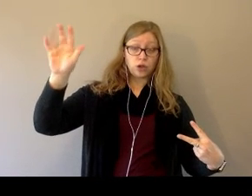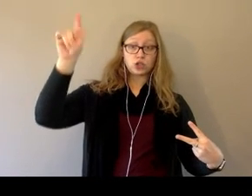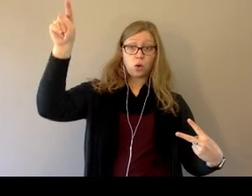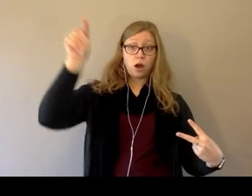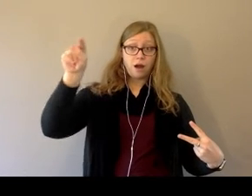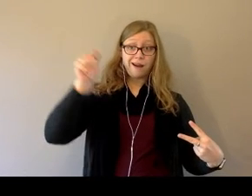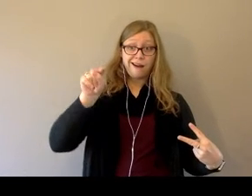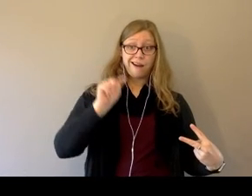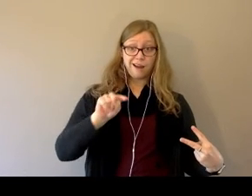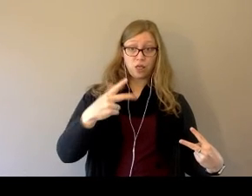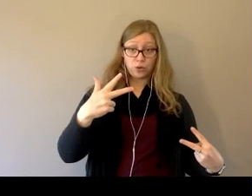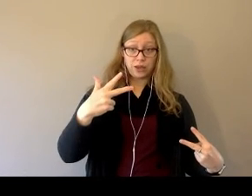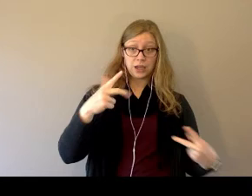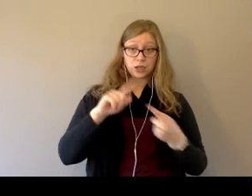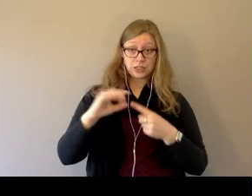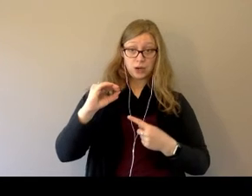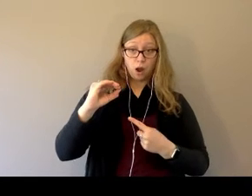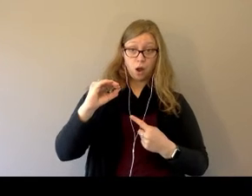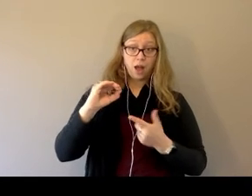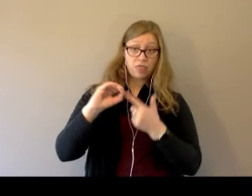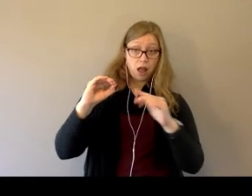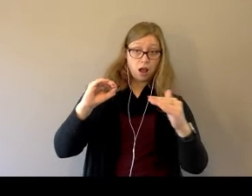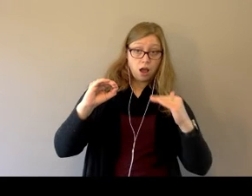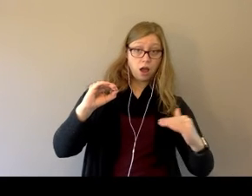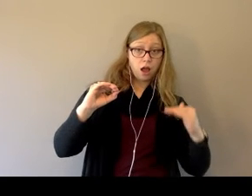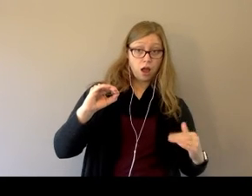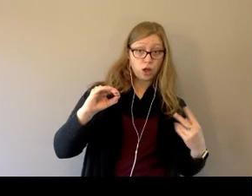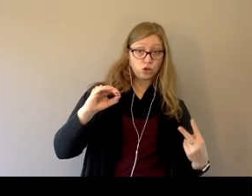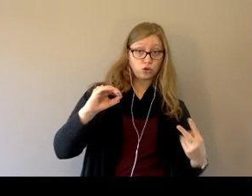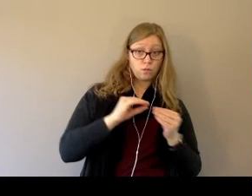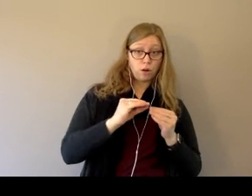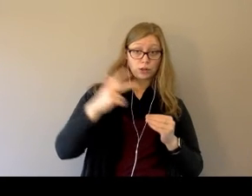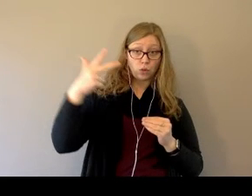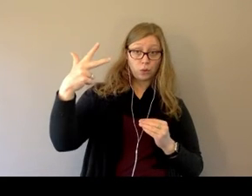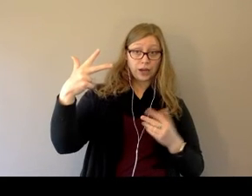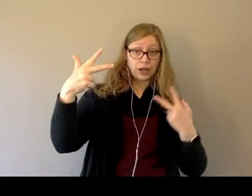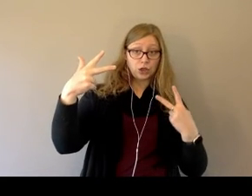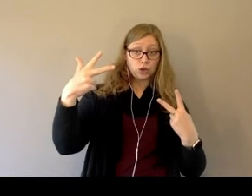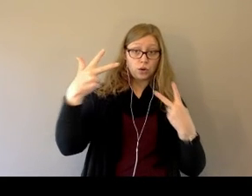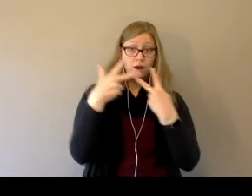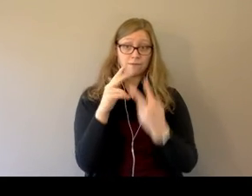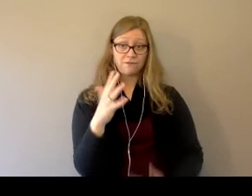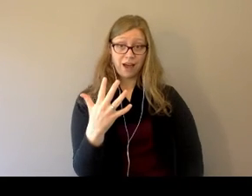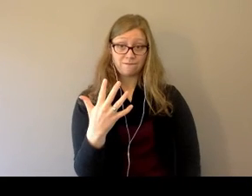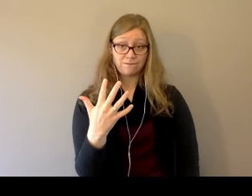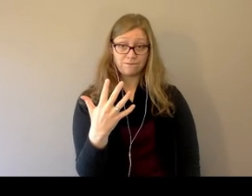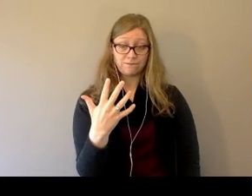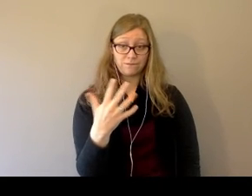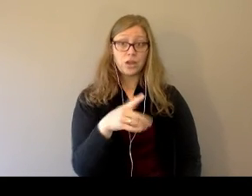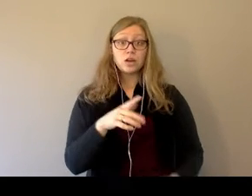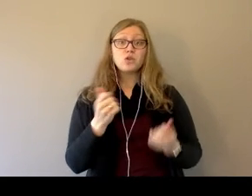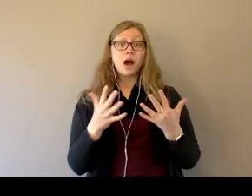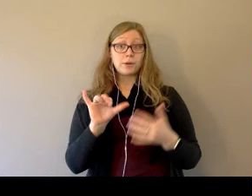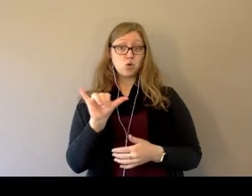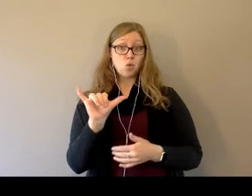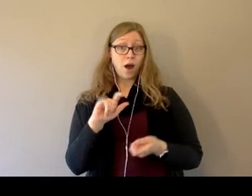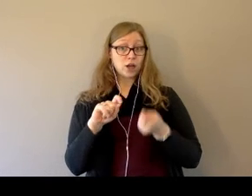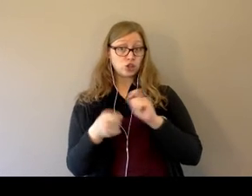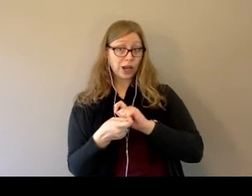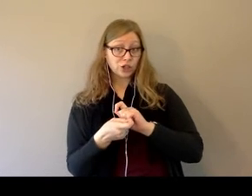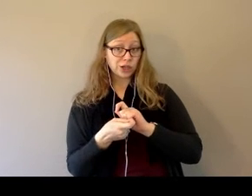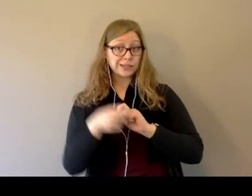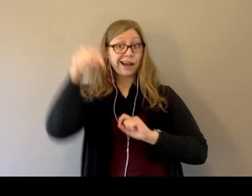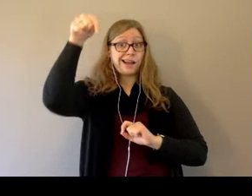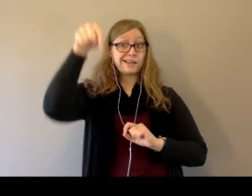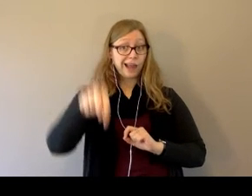change of -5. So this slope I would represent as the change in y is going to be